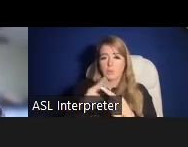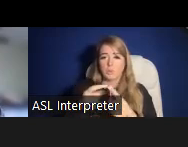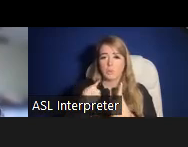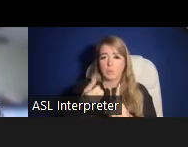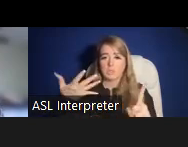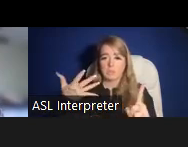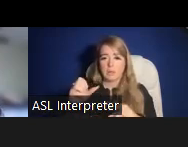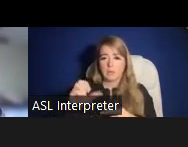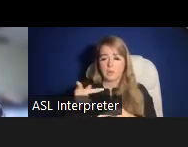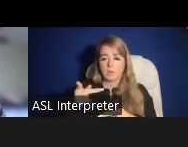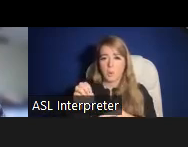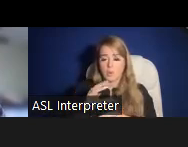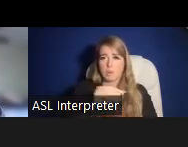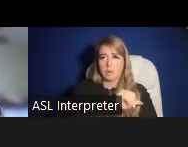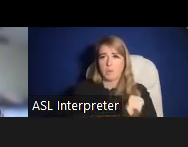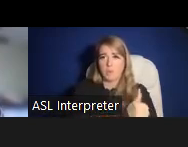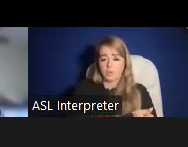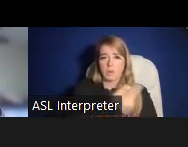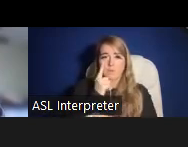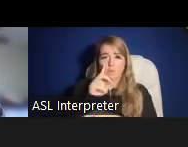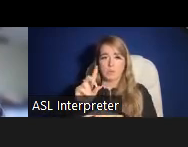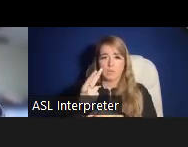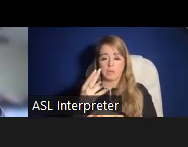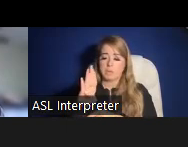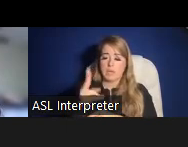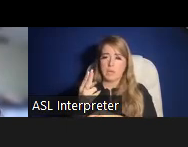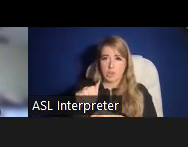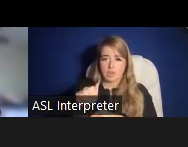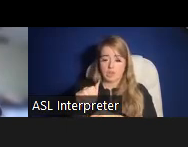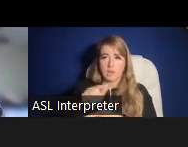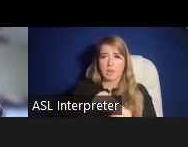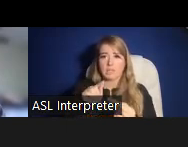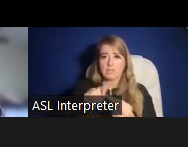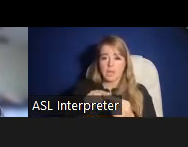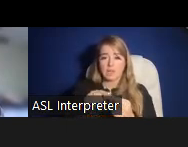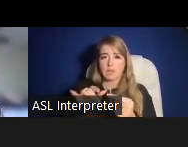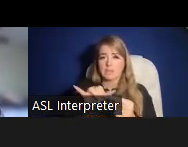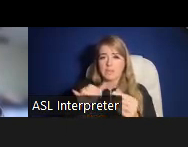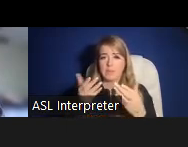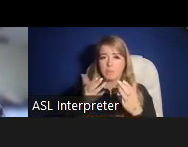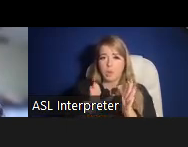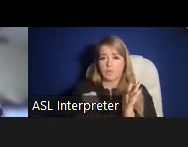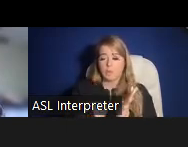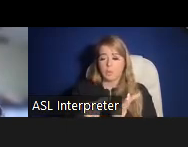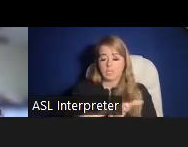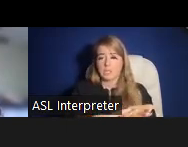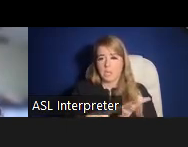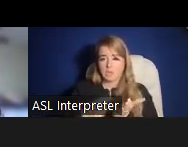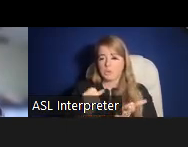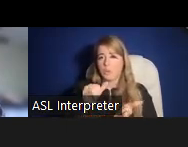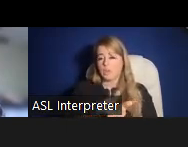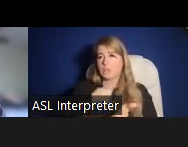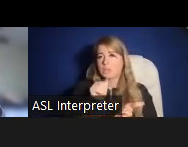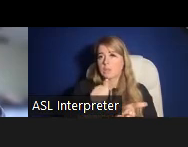scope and authority of BHA in exactly the way that you're talking about. So it's